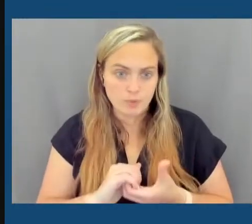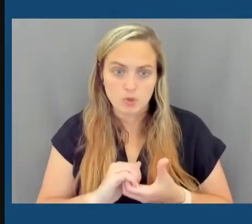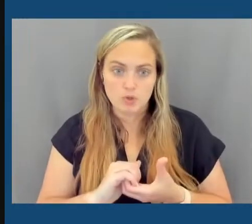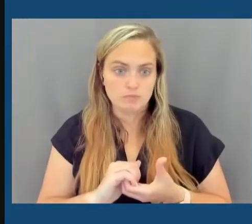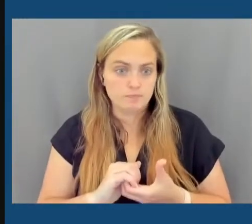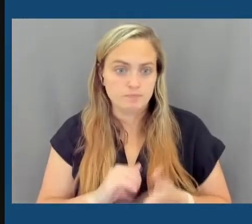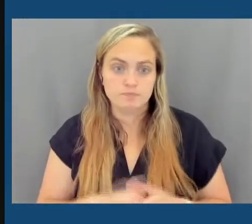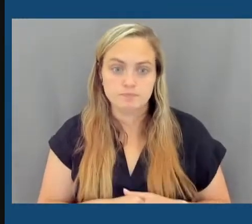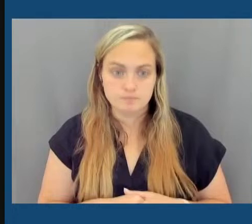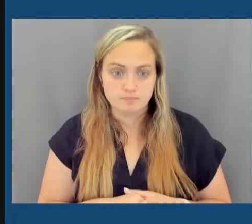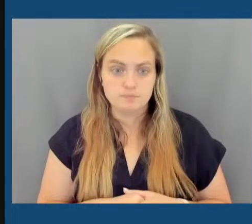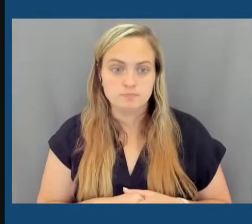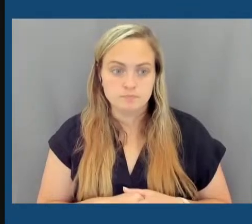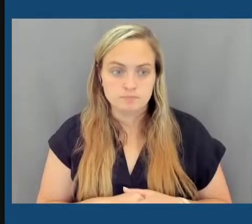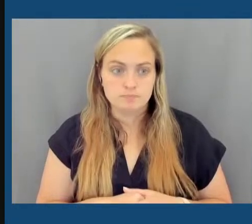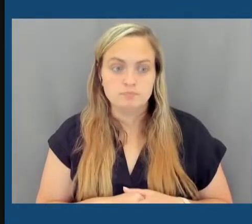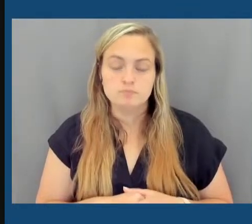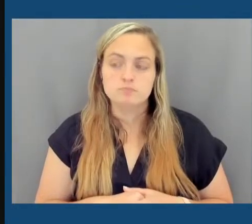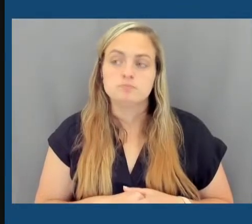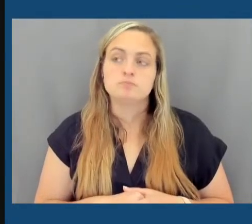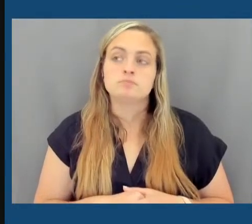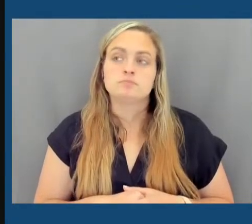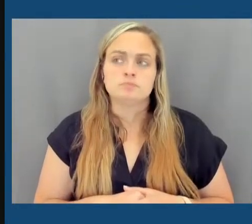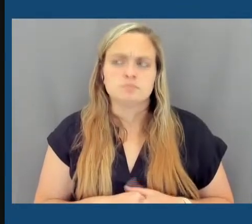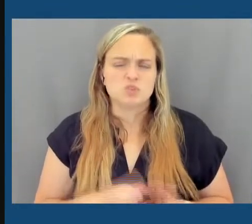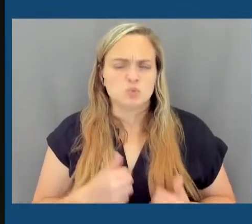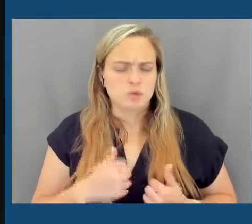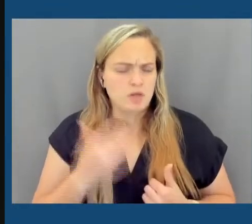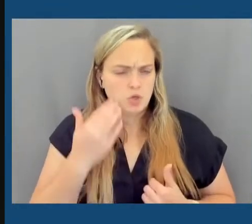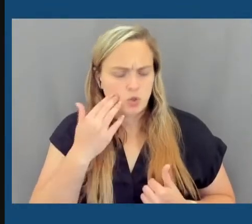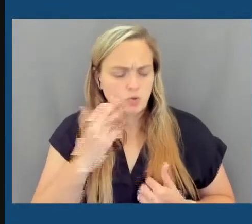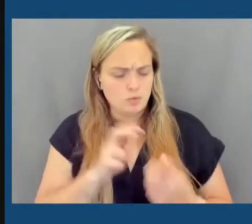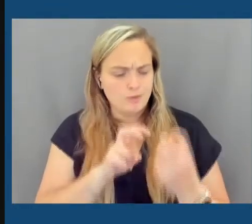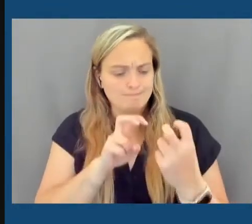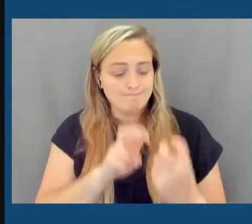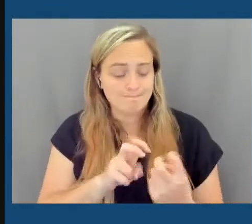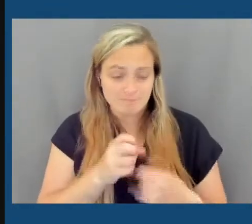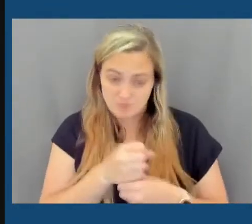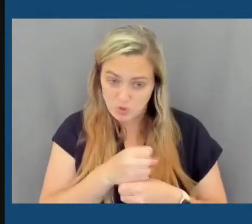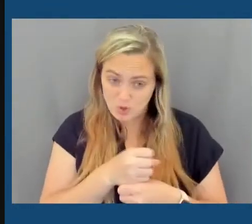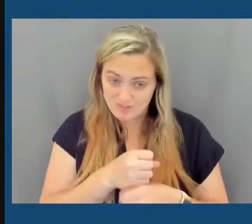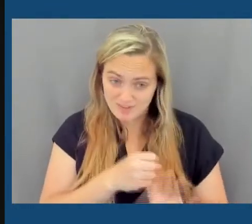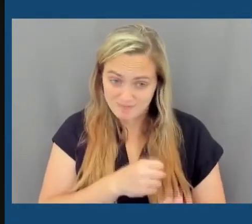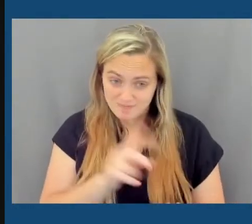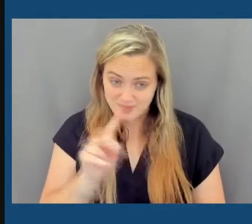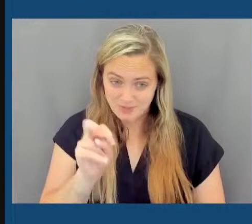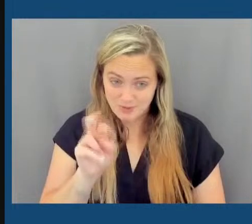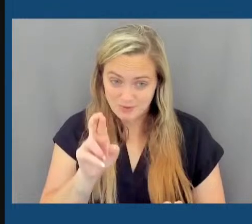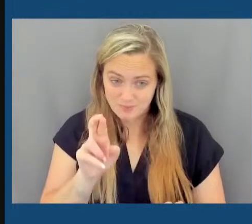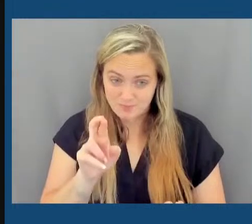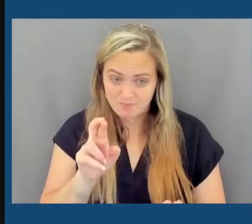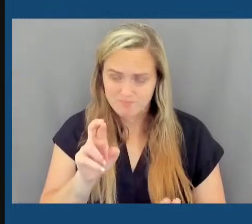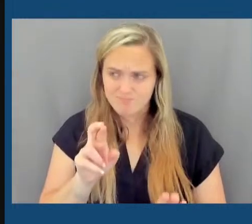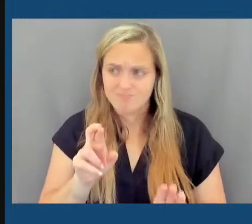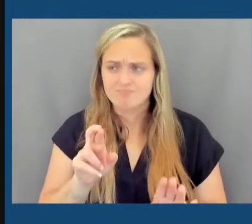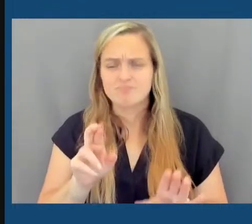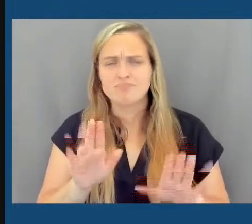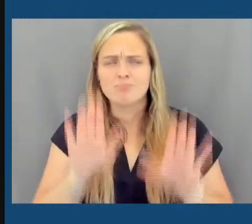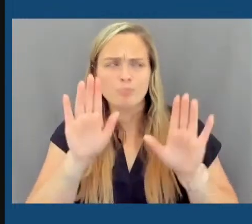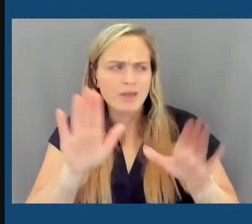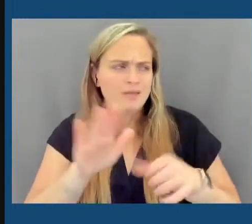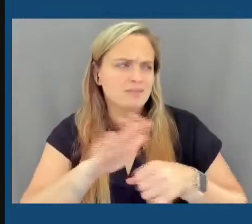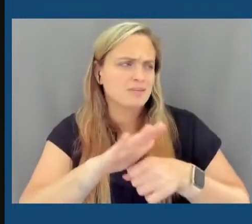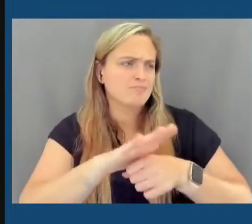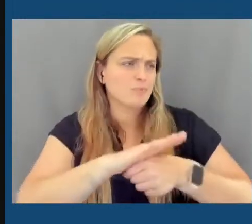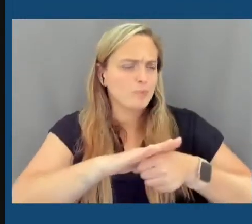way. And I knew when we sat down for that coffee that while we had great local partnership, we